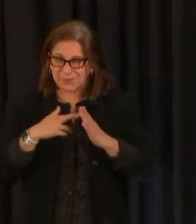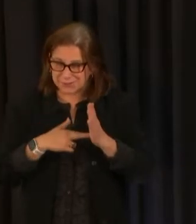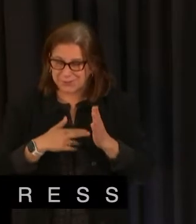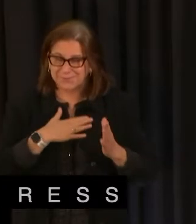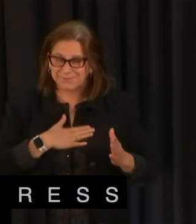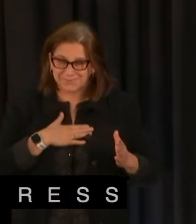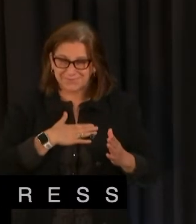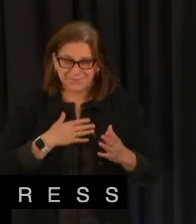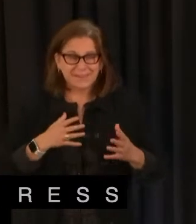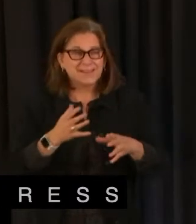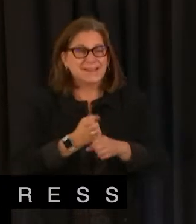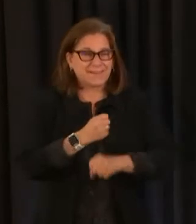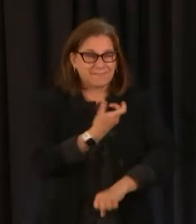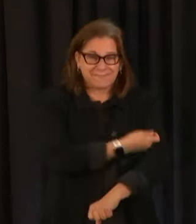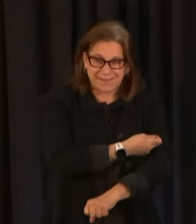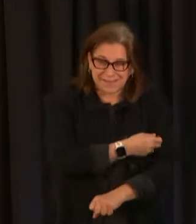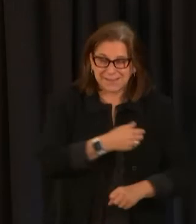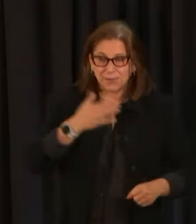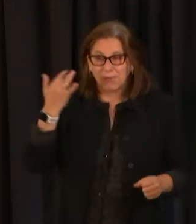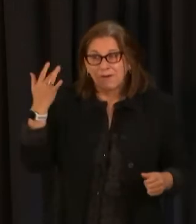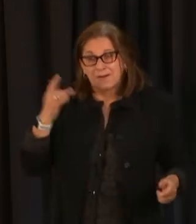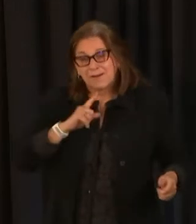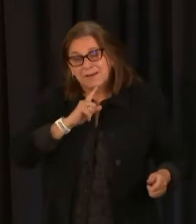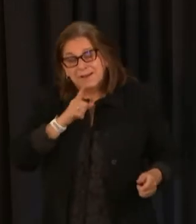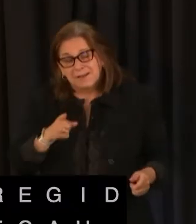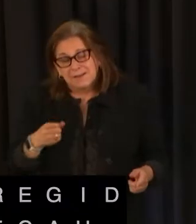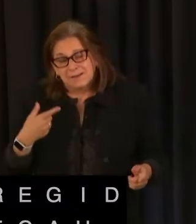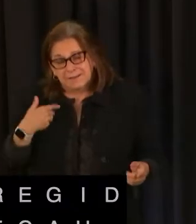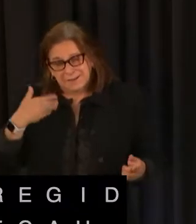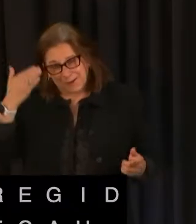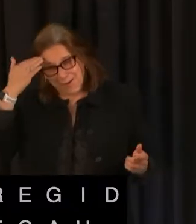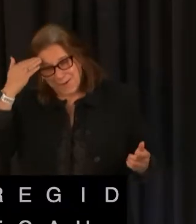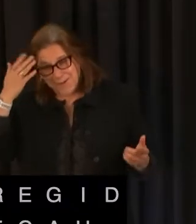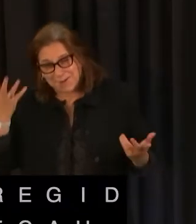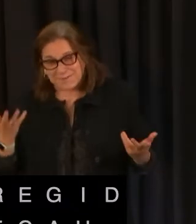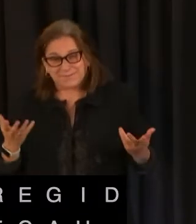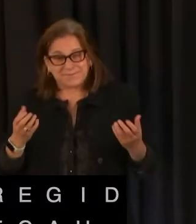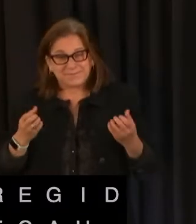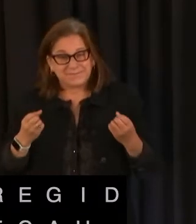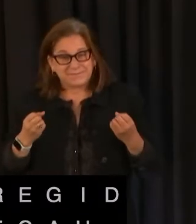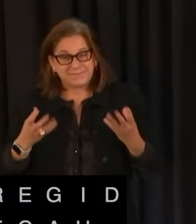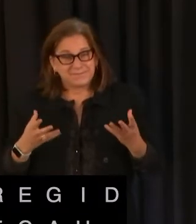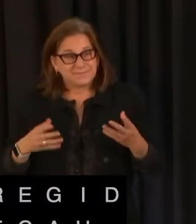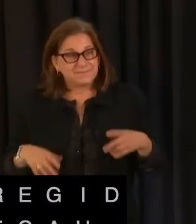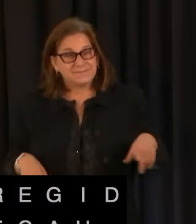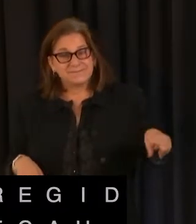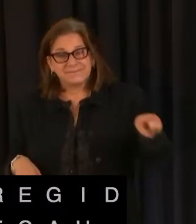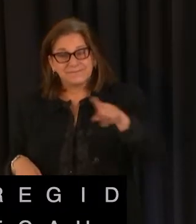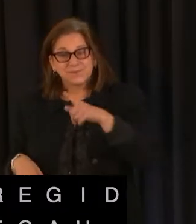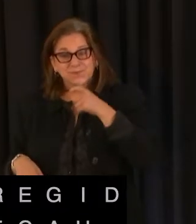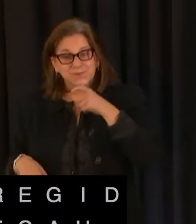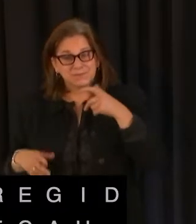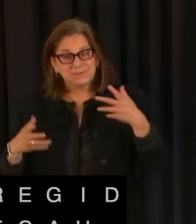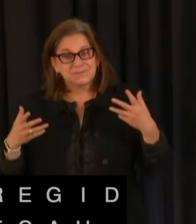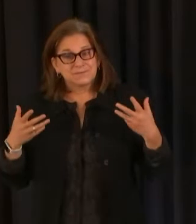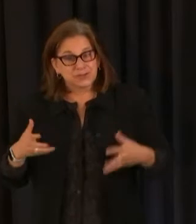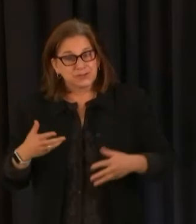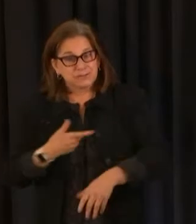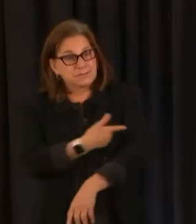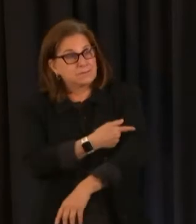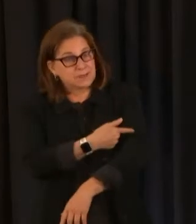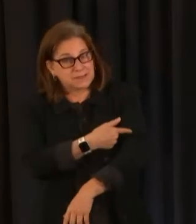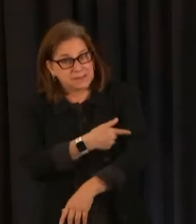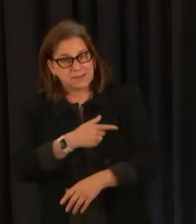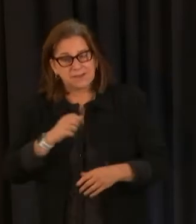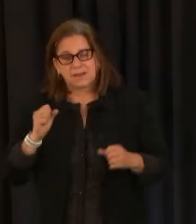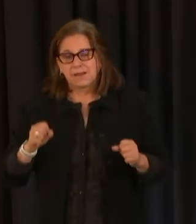get your vaccine because we know when our residents are vaccinated, we will be able